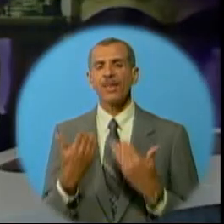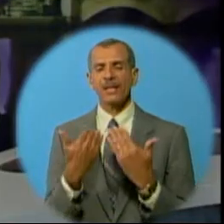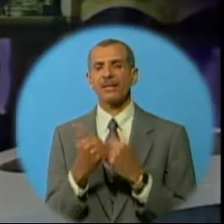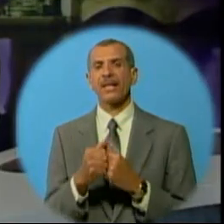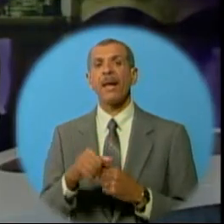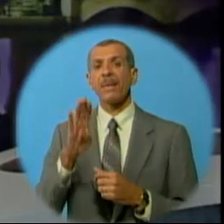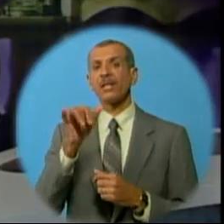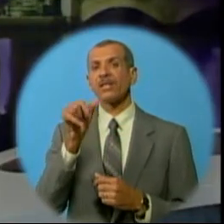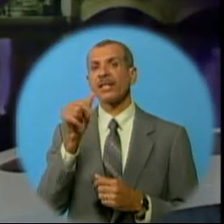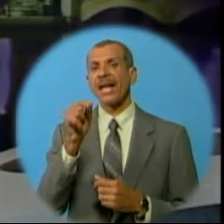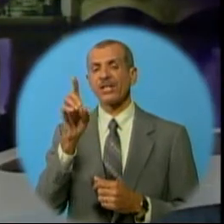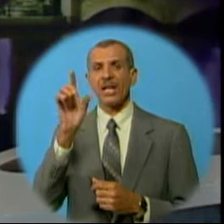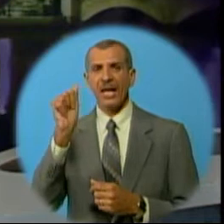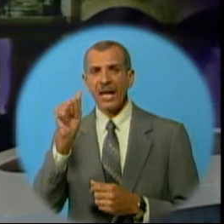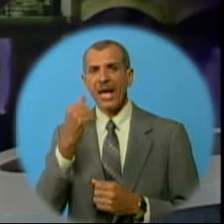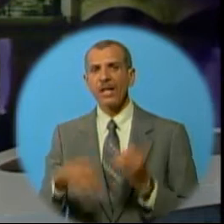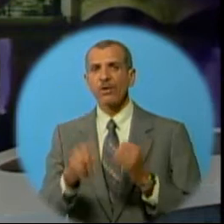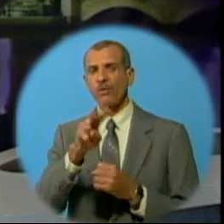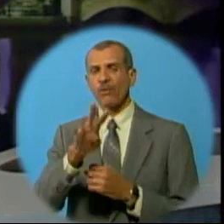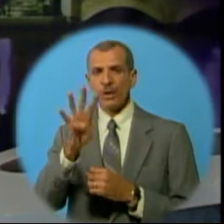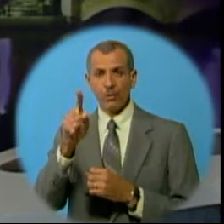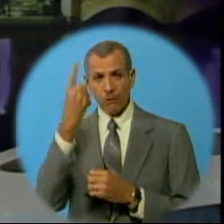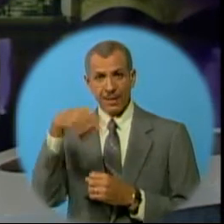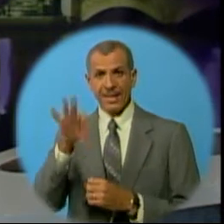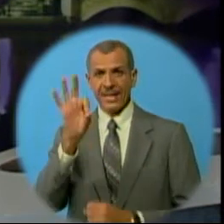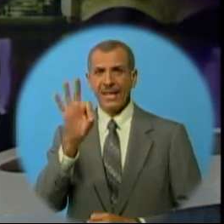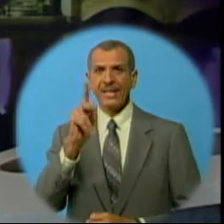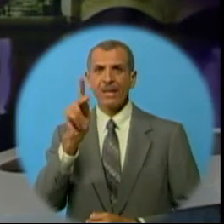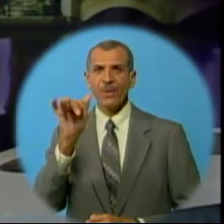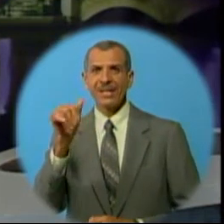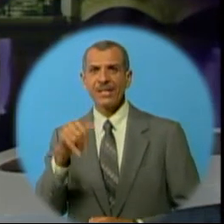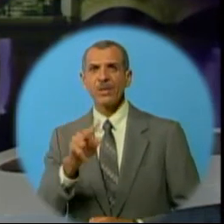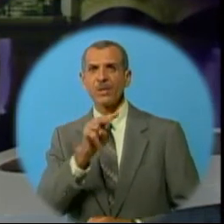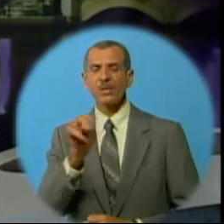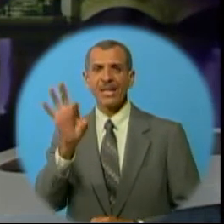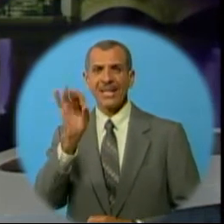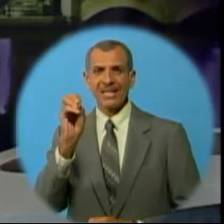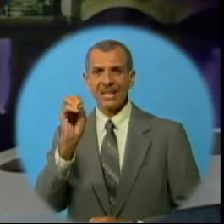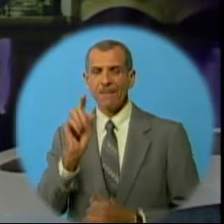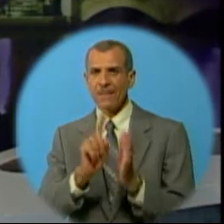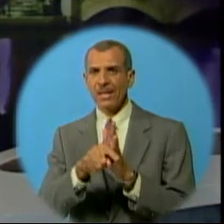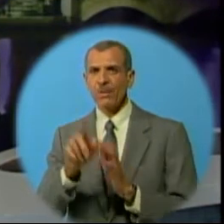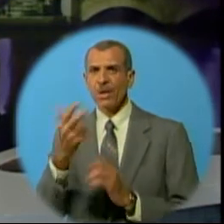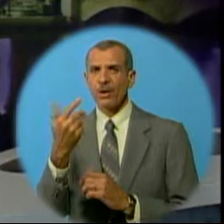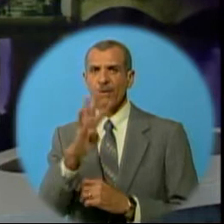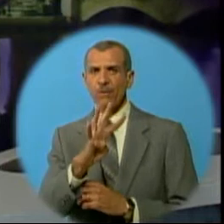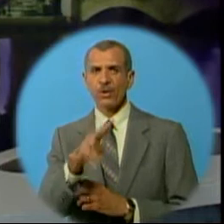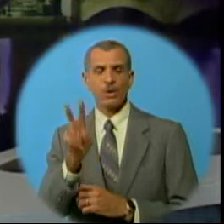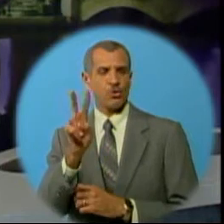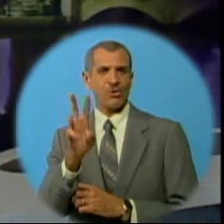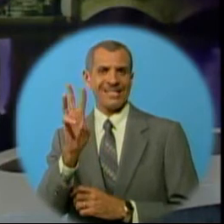Shane. Bangladesh A ended on 242 for 9. K's century came in 290 minutes with 13 fours and 2